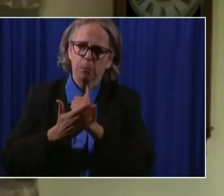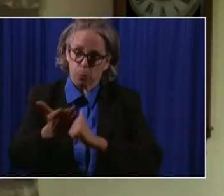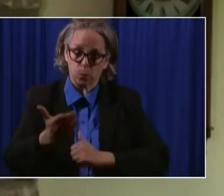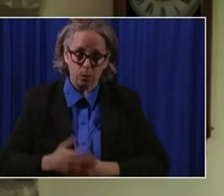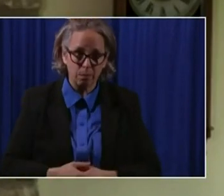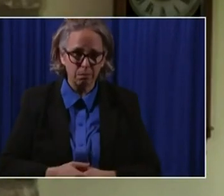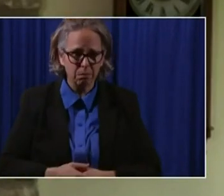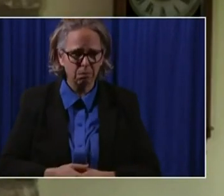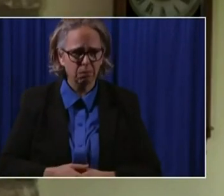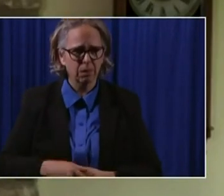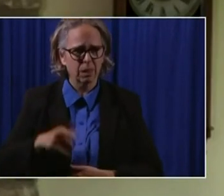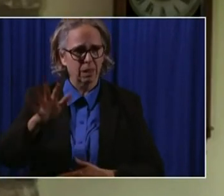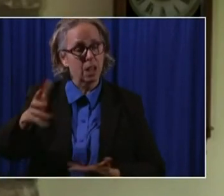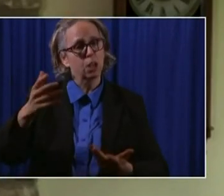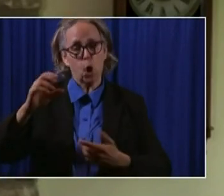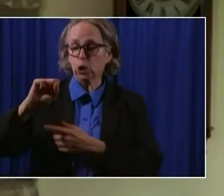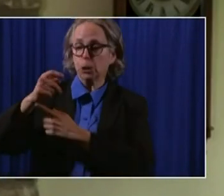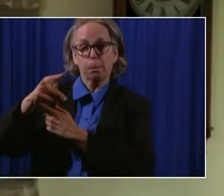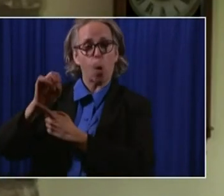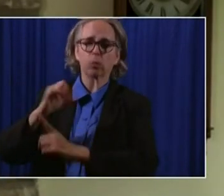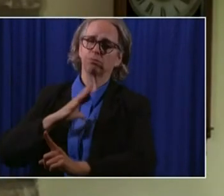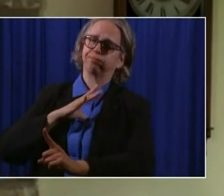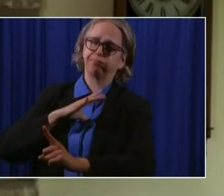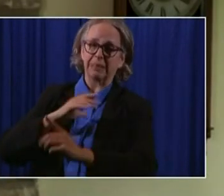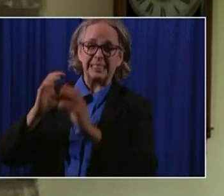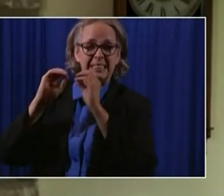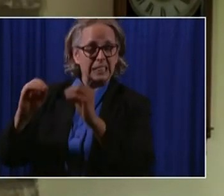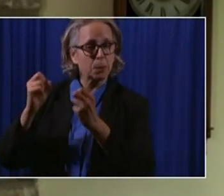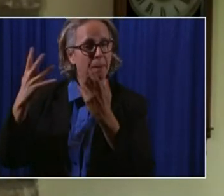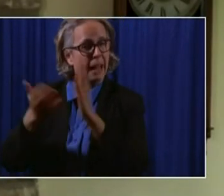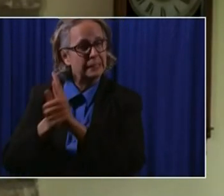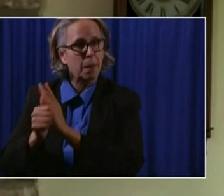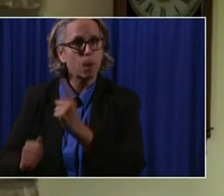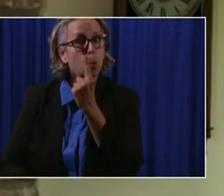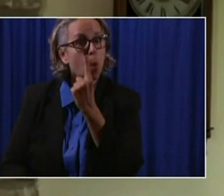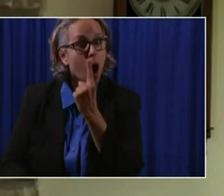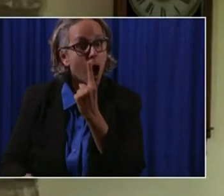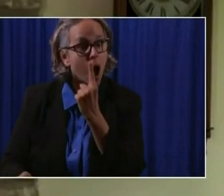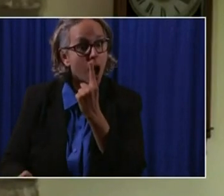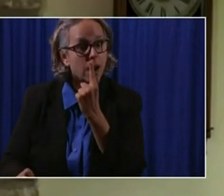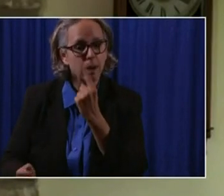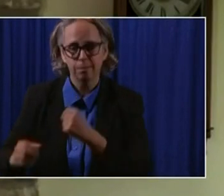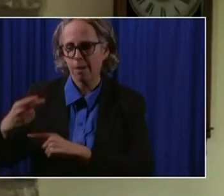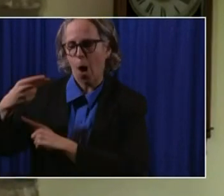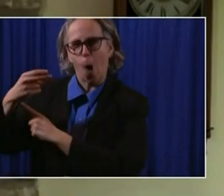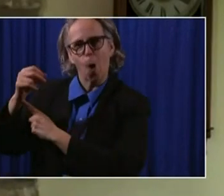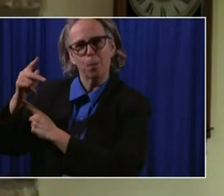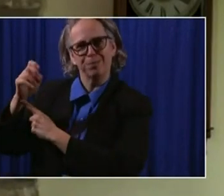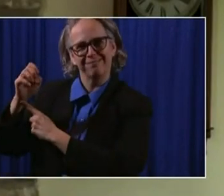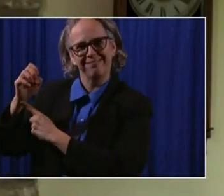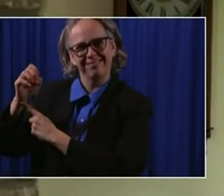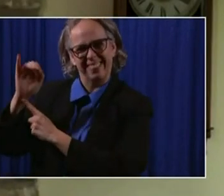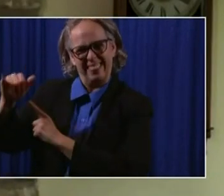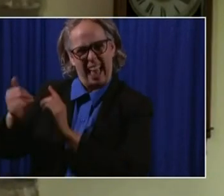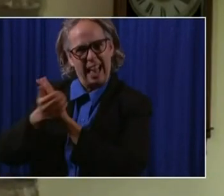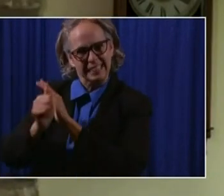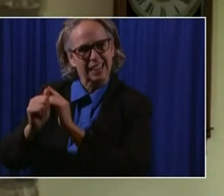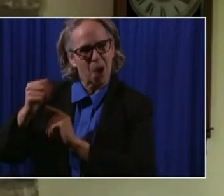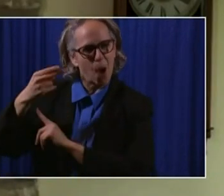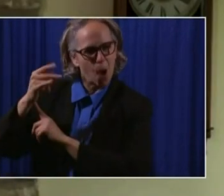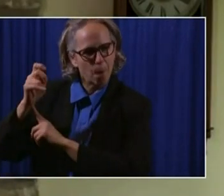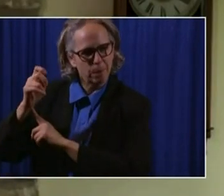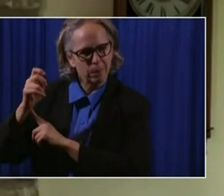hope springs eternal when you start. And so that's, we'll end on that happy